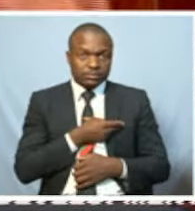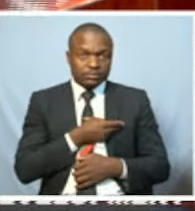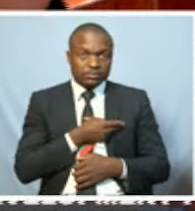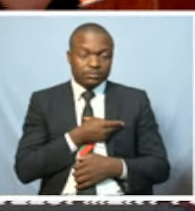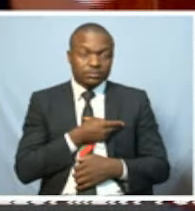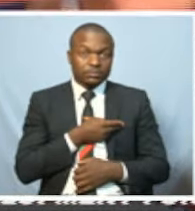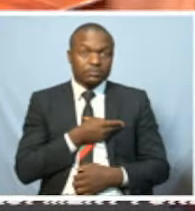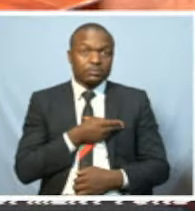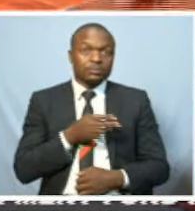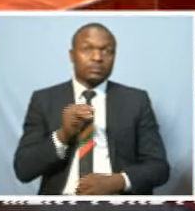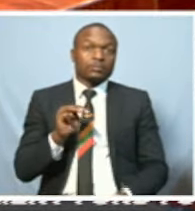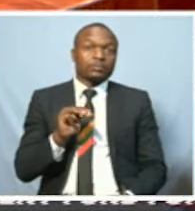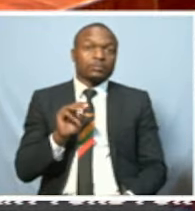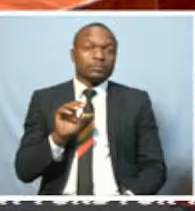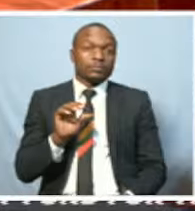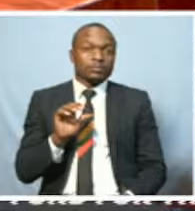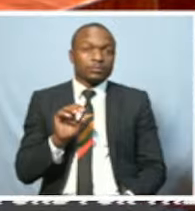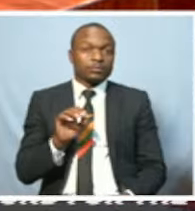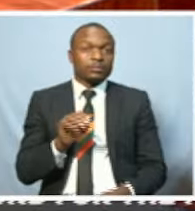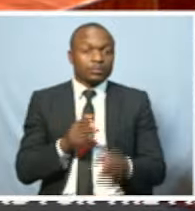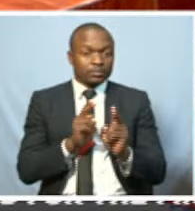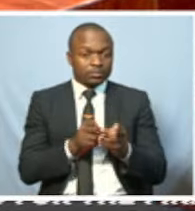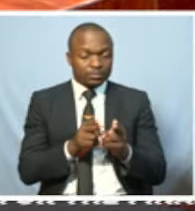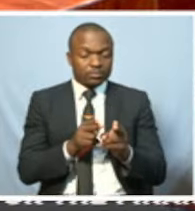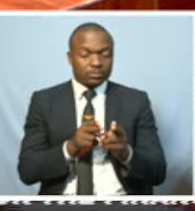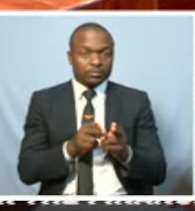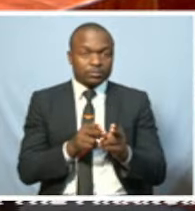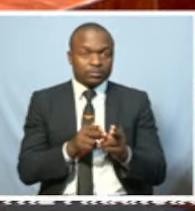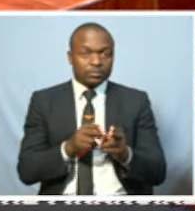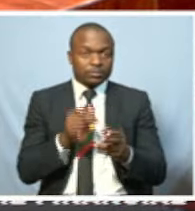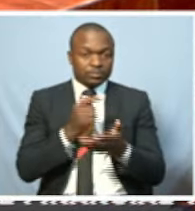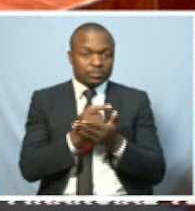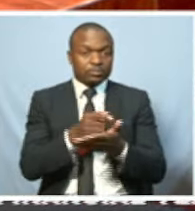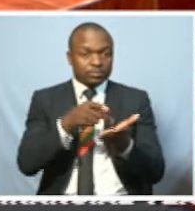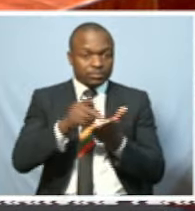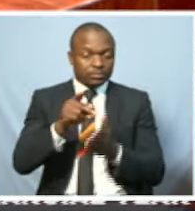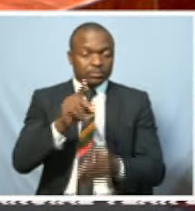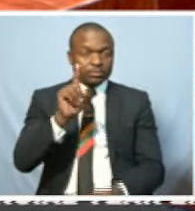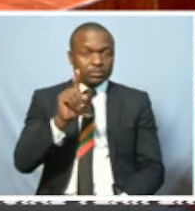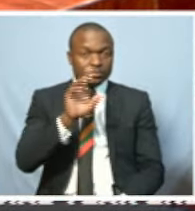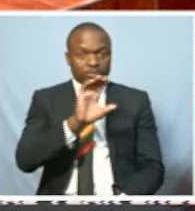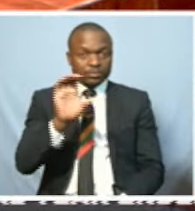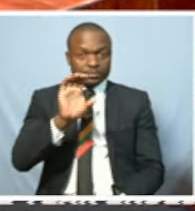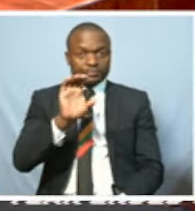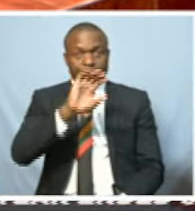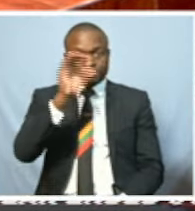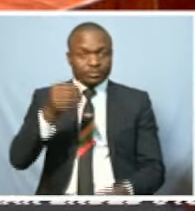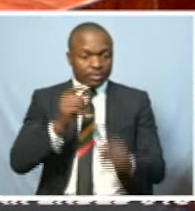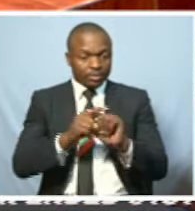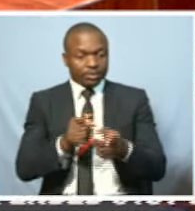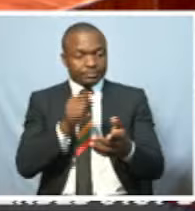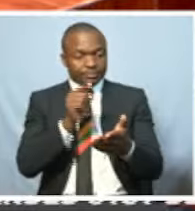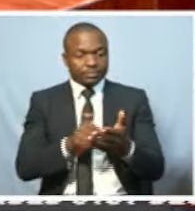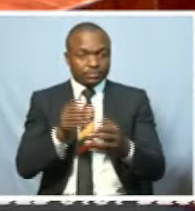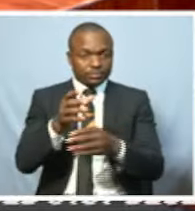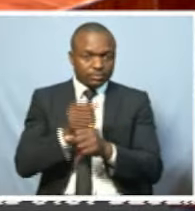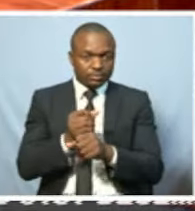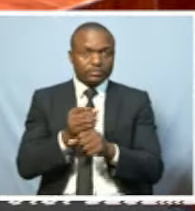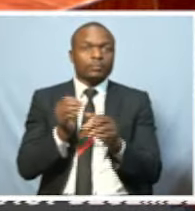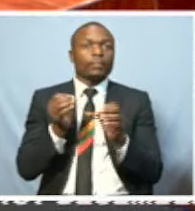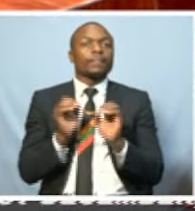us that for grants you paid almost 100%. And then here you are saying you have received 0.